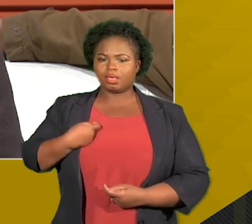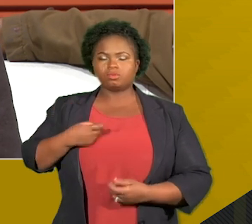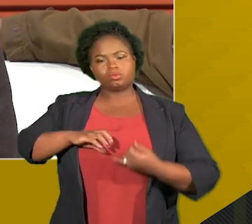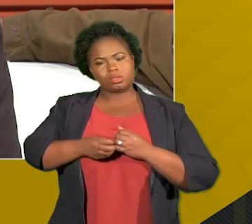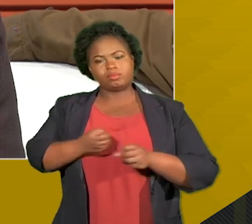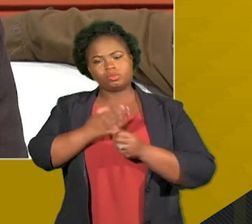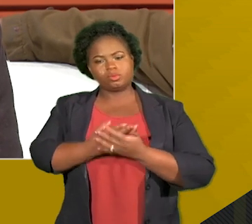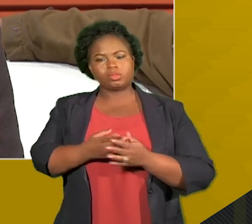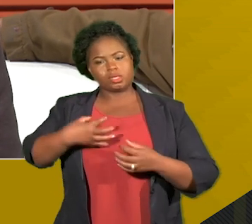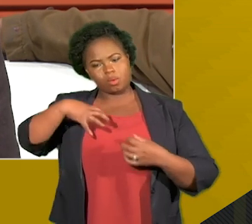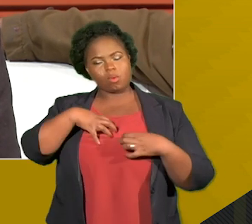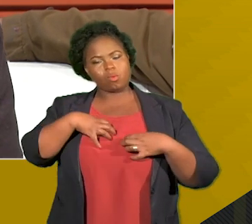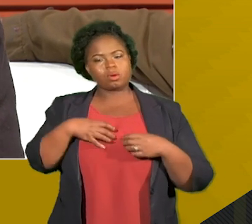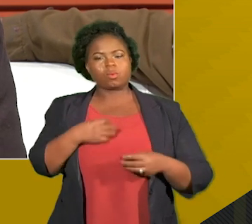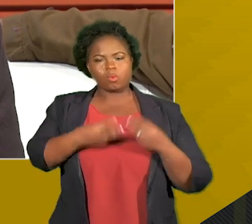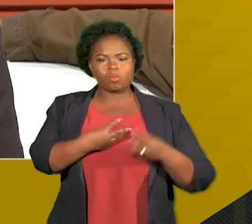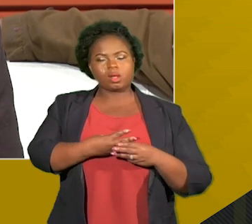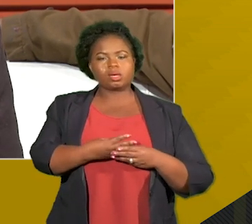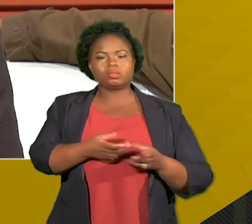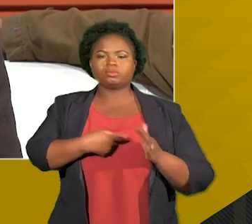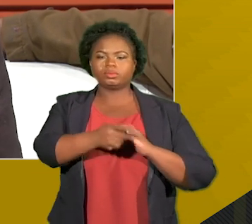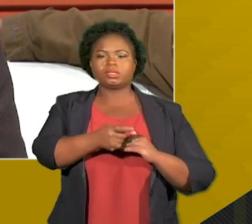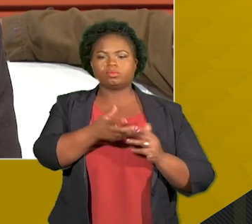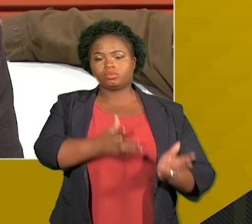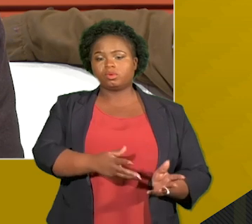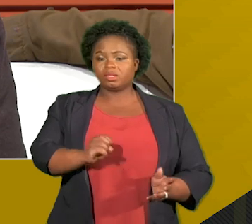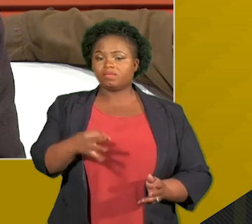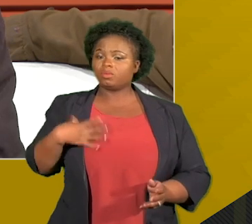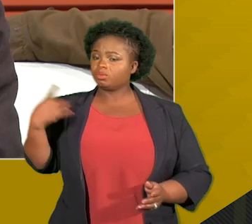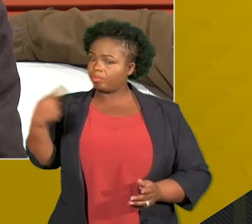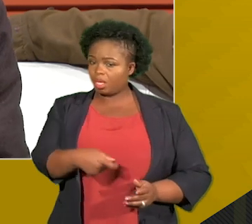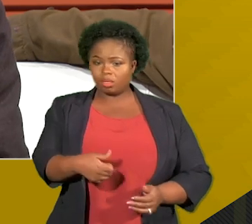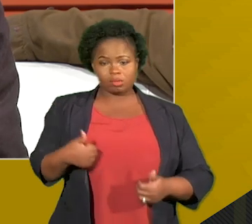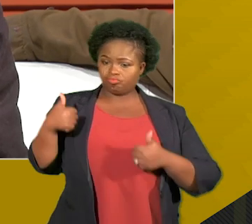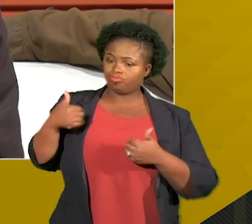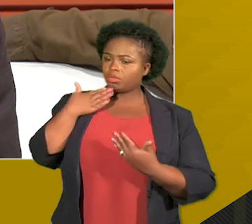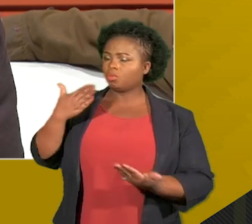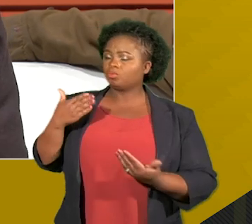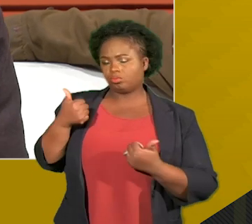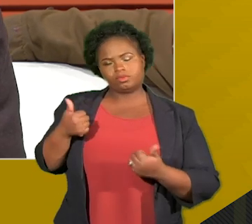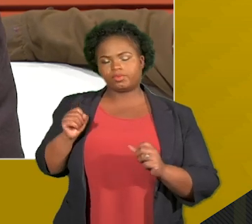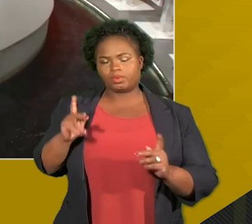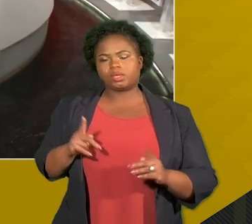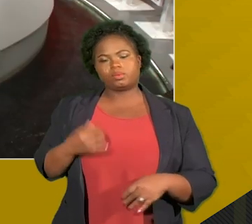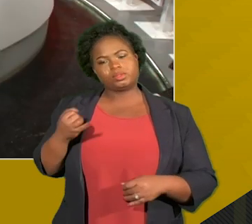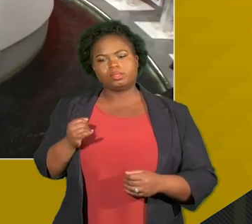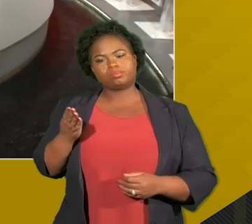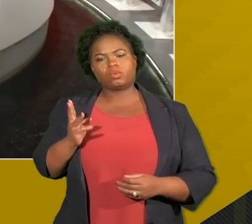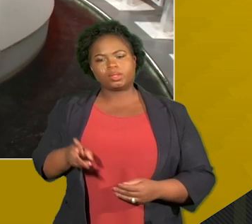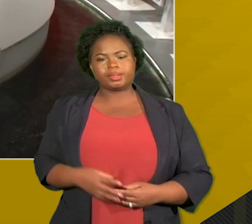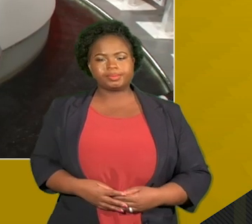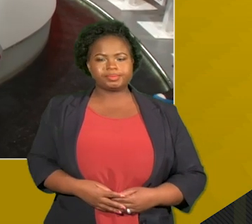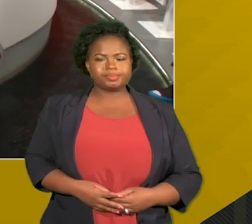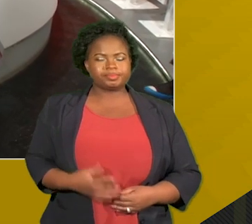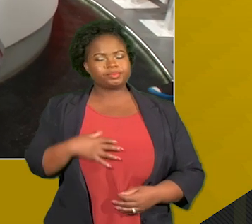push our studio's work and to push our community. Nice. So if they want to pay for it, then thank you. But we're going to still put off. Okay, Mr.